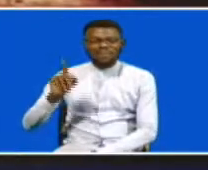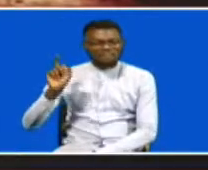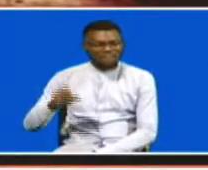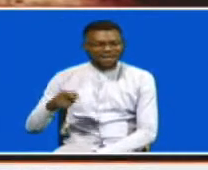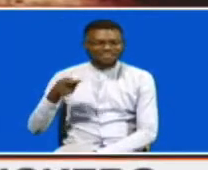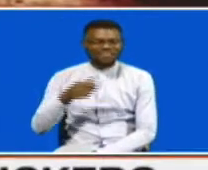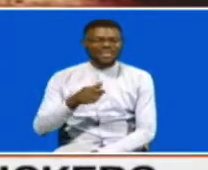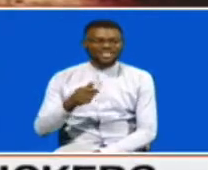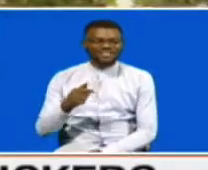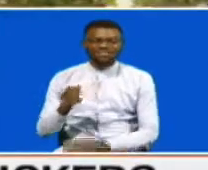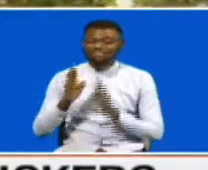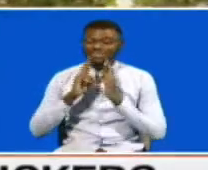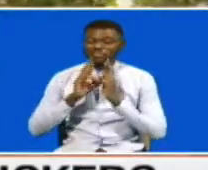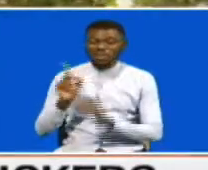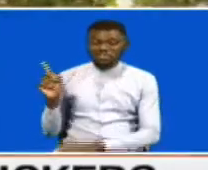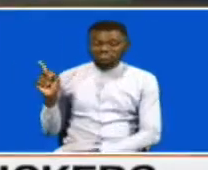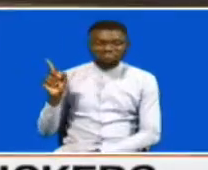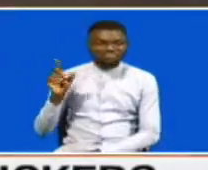Mombasa.